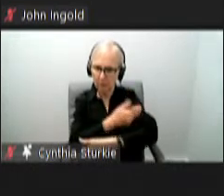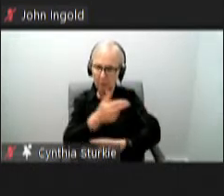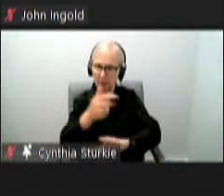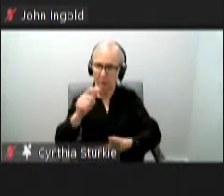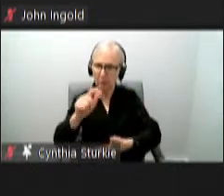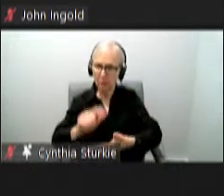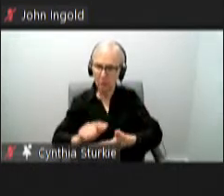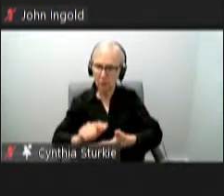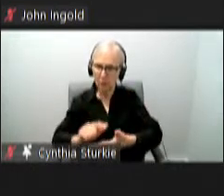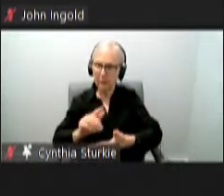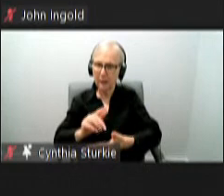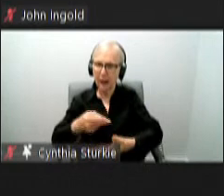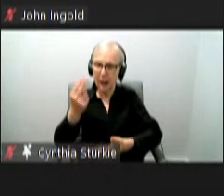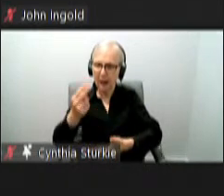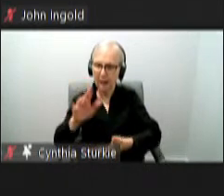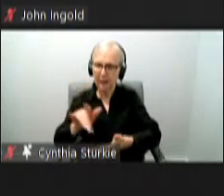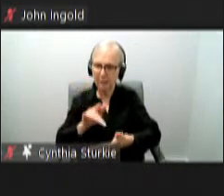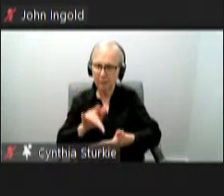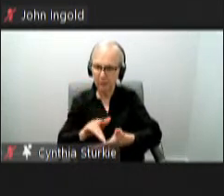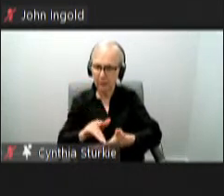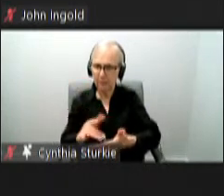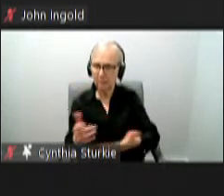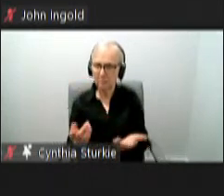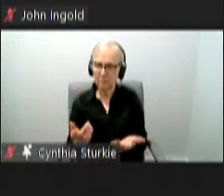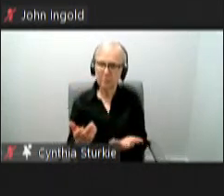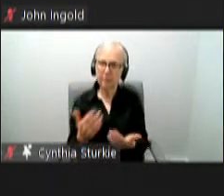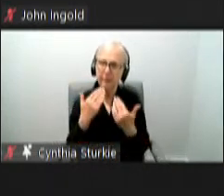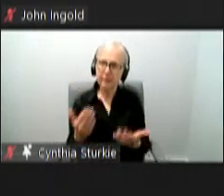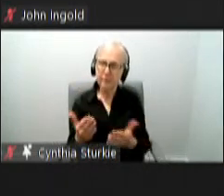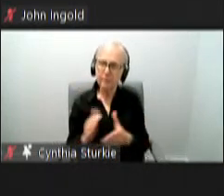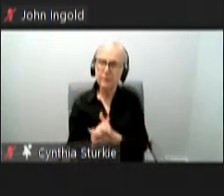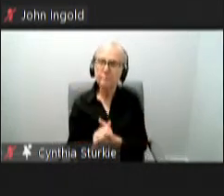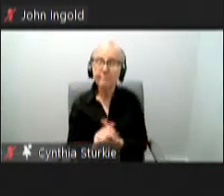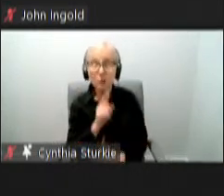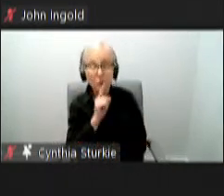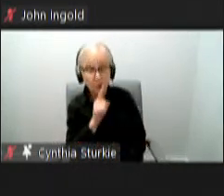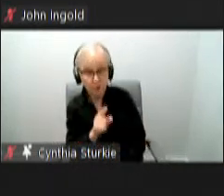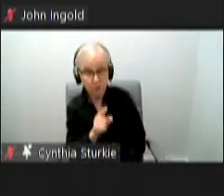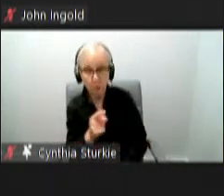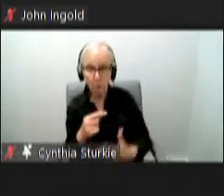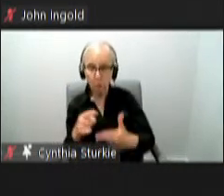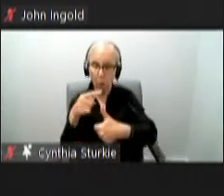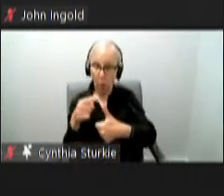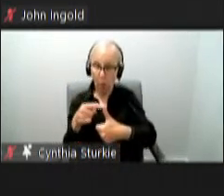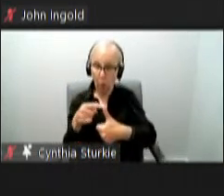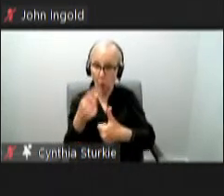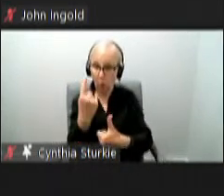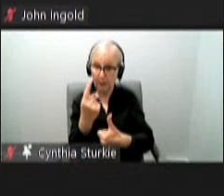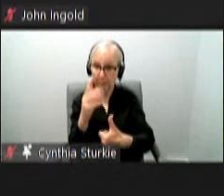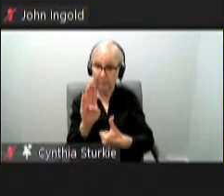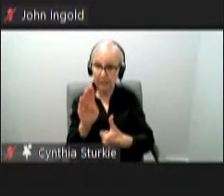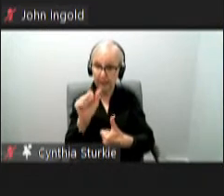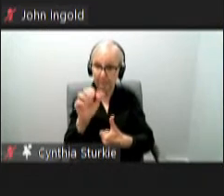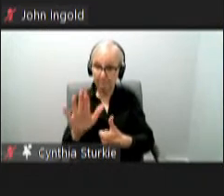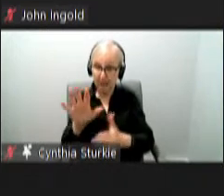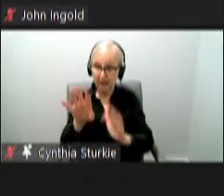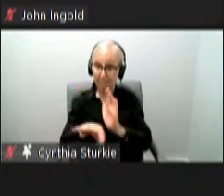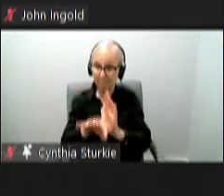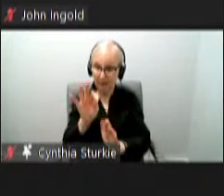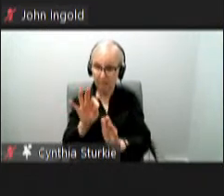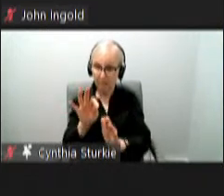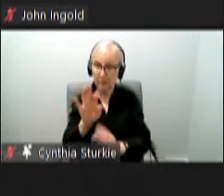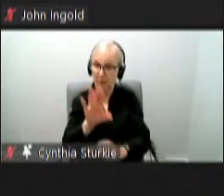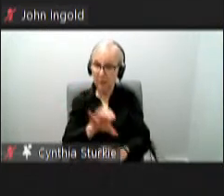the high end, and the middle. Thank you very much. Sure. So we've had one BA5 detection so far